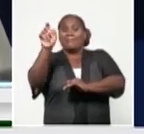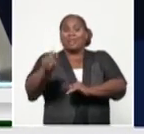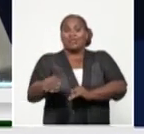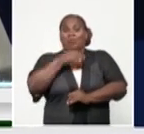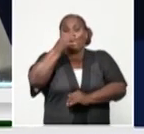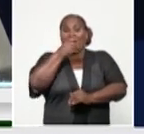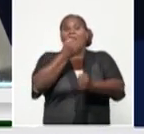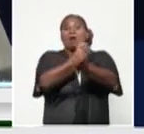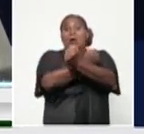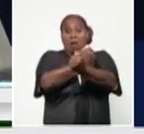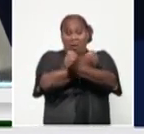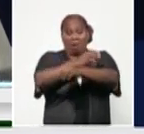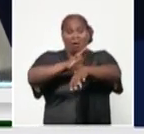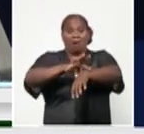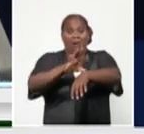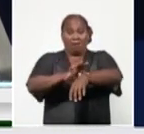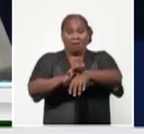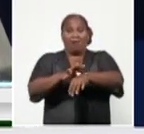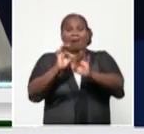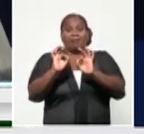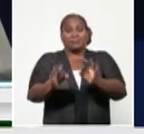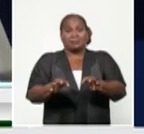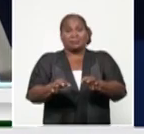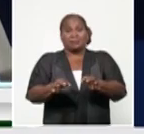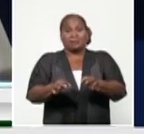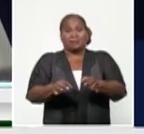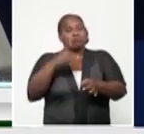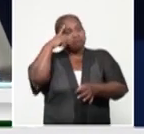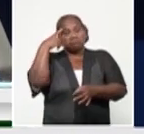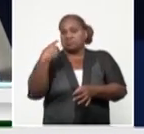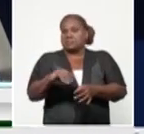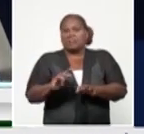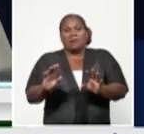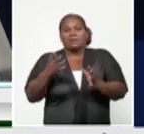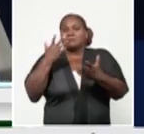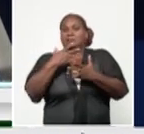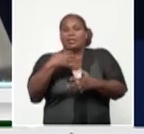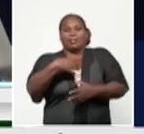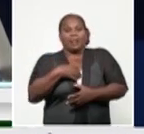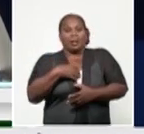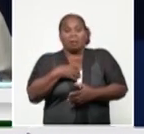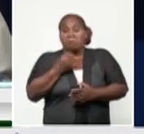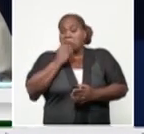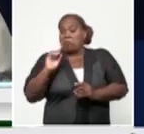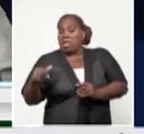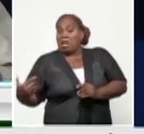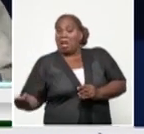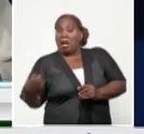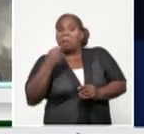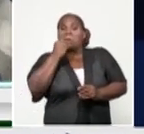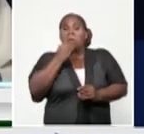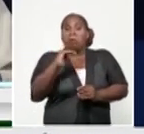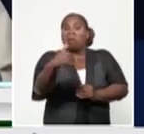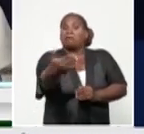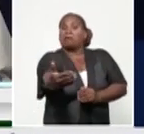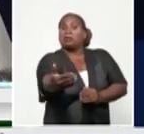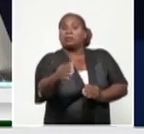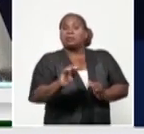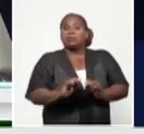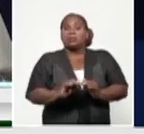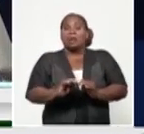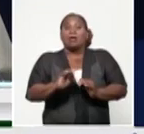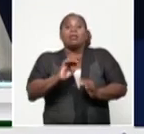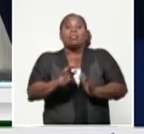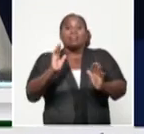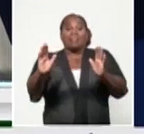or 84.7%, were asymptomatic at the time of testing. This is something the minister touched on,